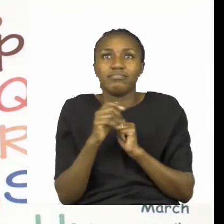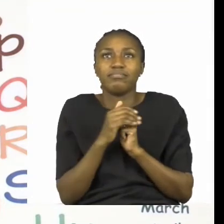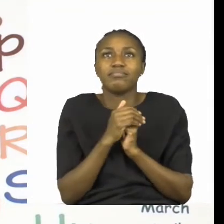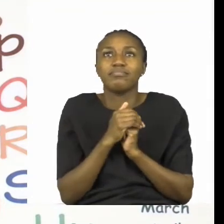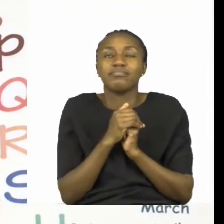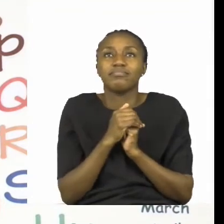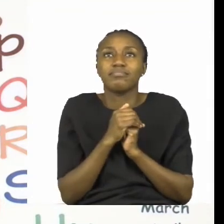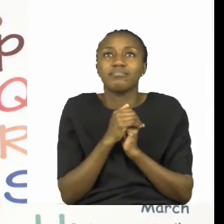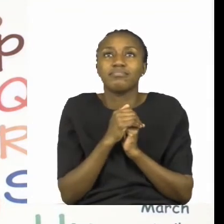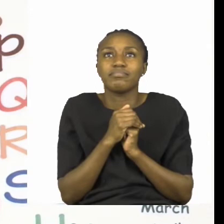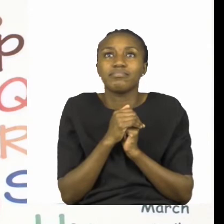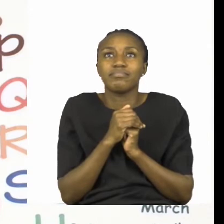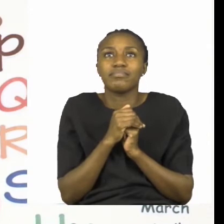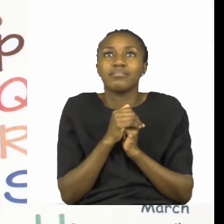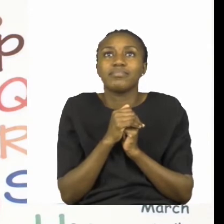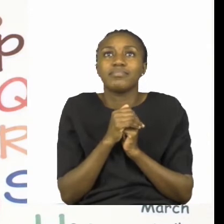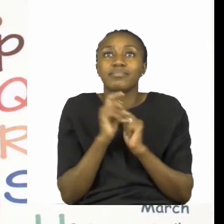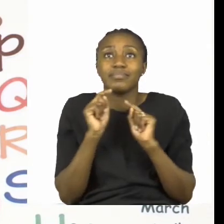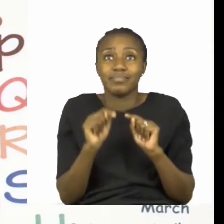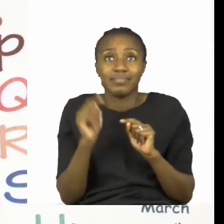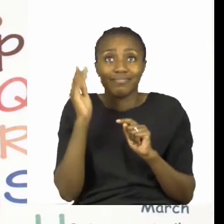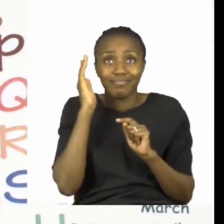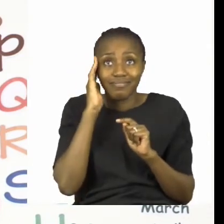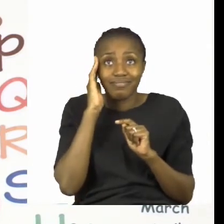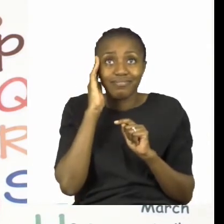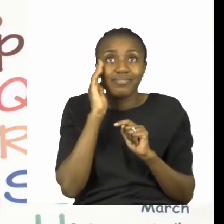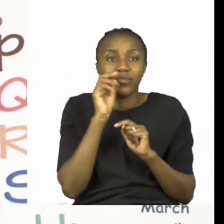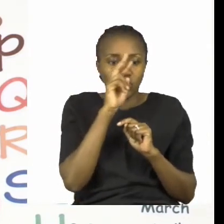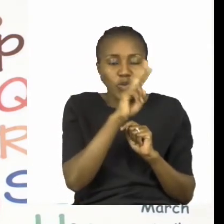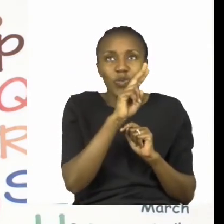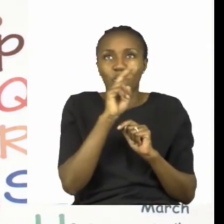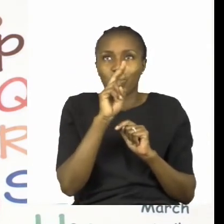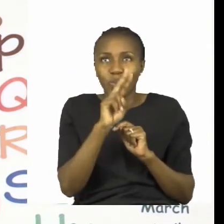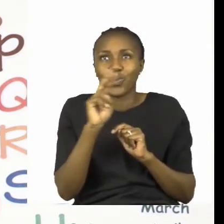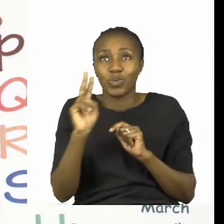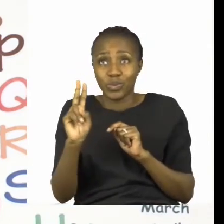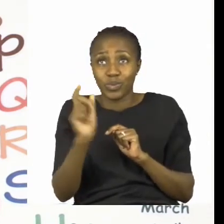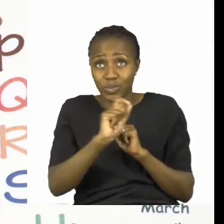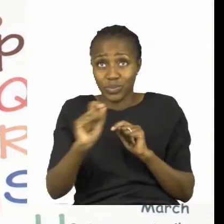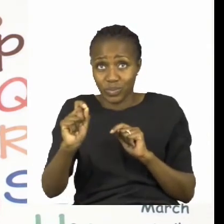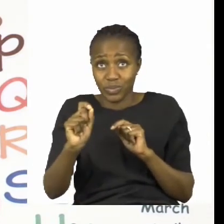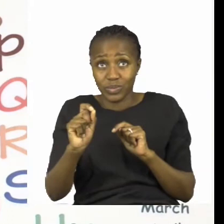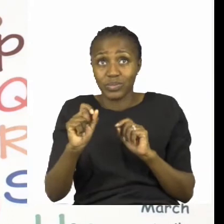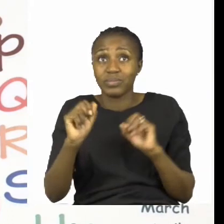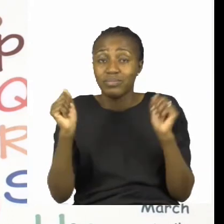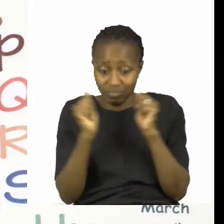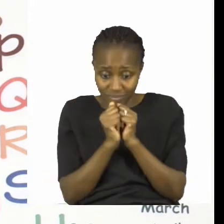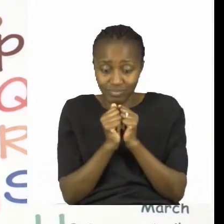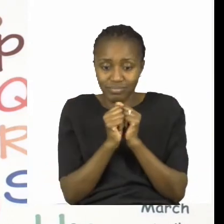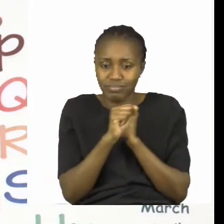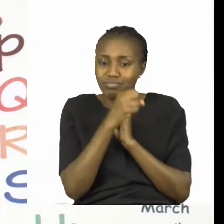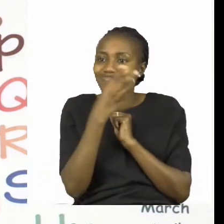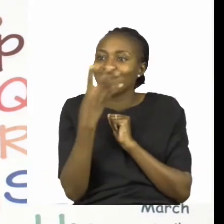2. So now that we know that each nest has 2 and we have written it in our blocks, it's now